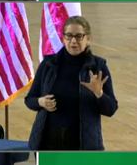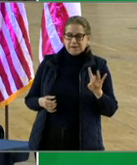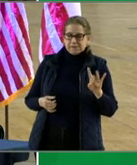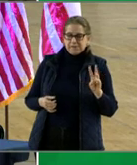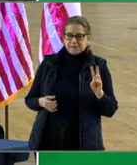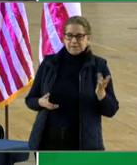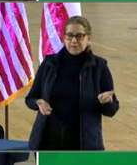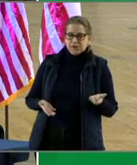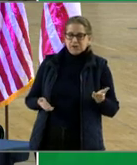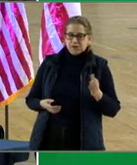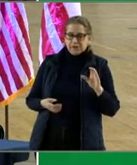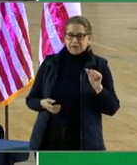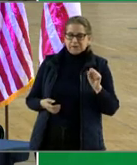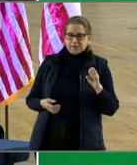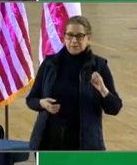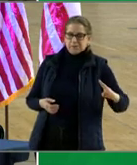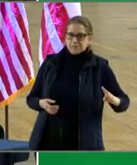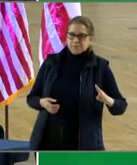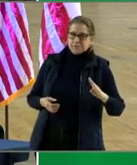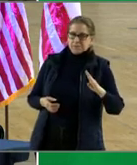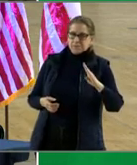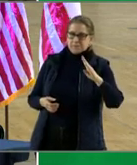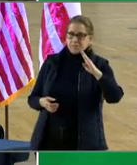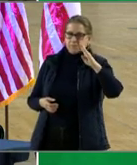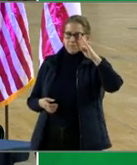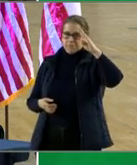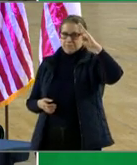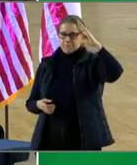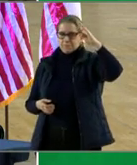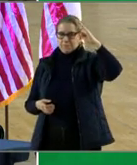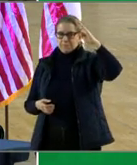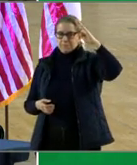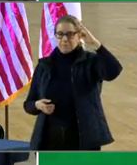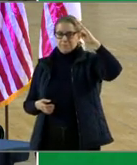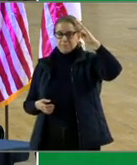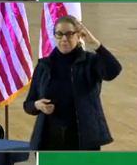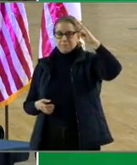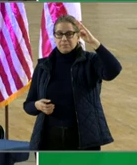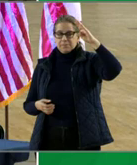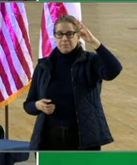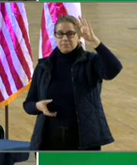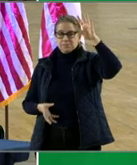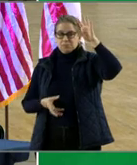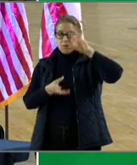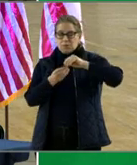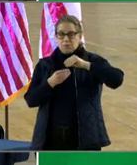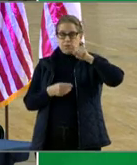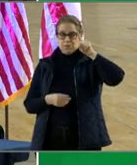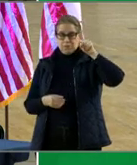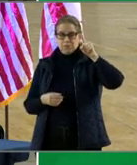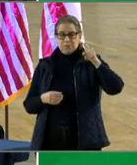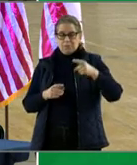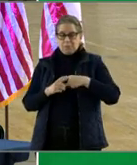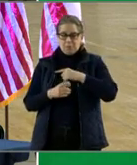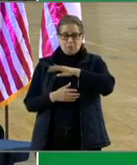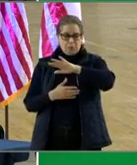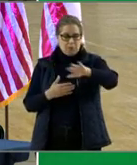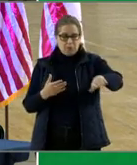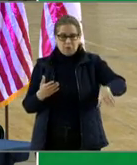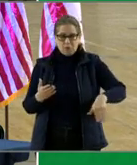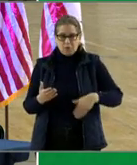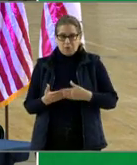bell-shaped curve, is demonstrating the total number of cases, so that represents everybody under the curve. So it is a